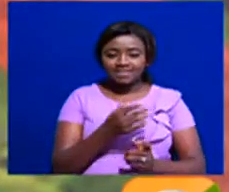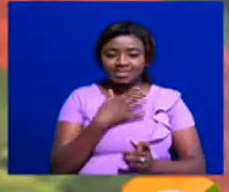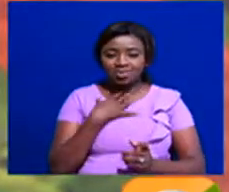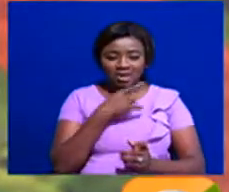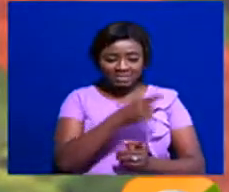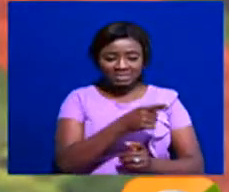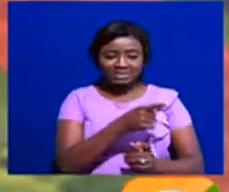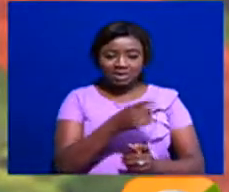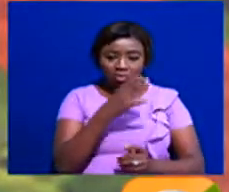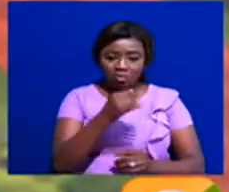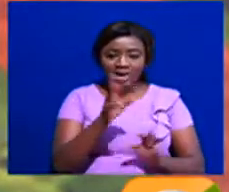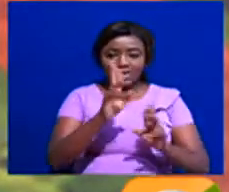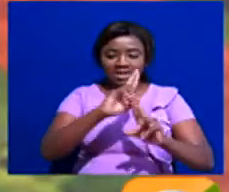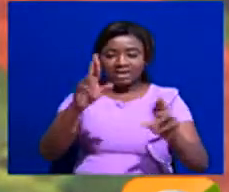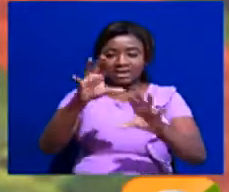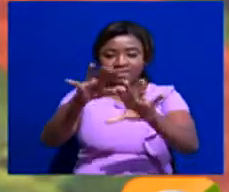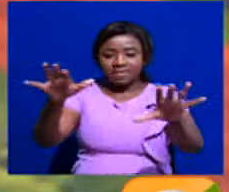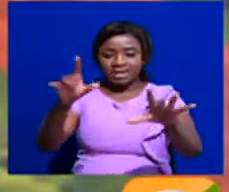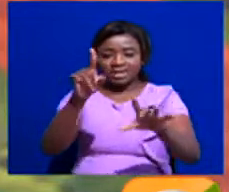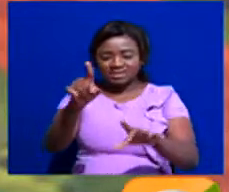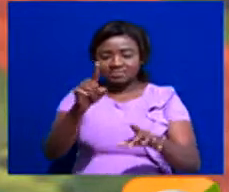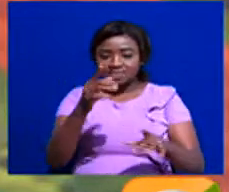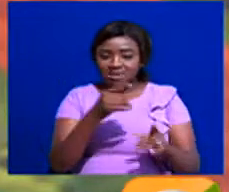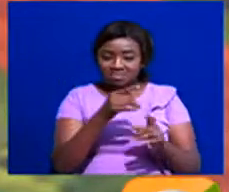market, but not because they like it.